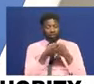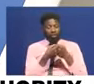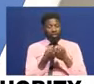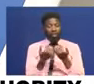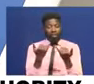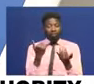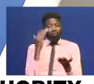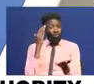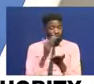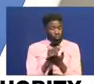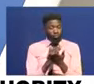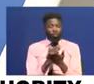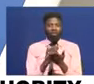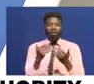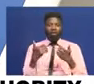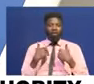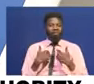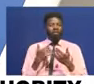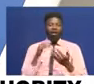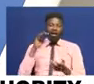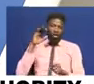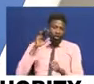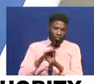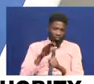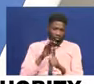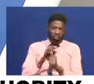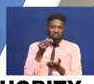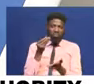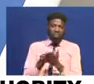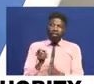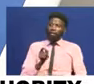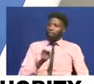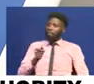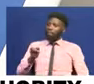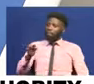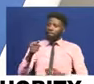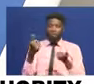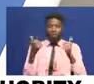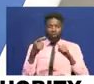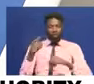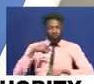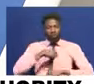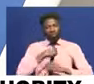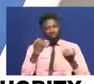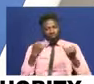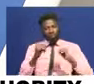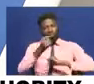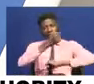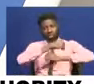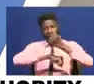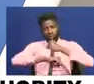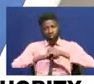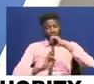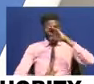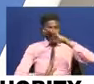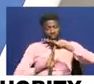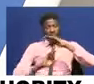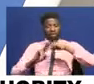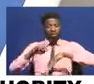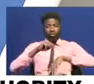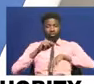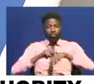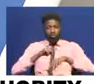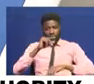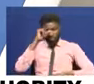we've got a lot of pending bills, and we are still making efforts, especially from central government, to be able to remit amounts that are owed